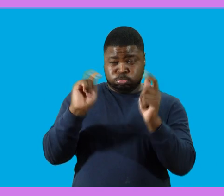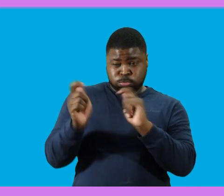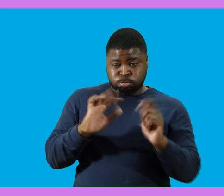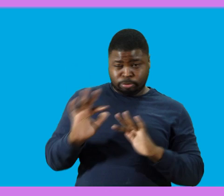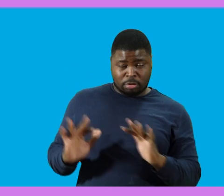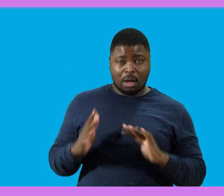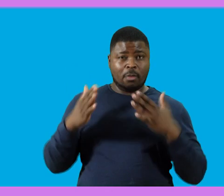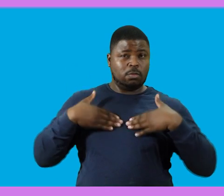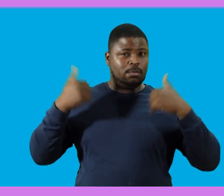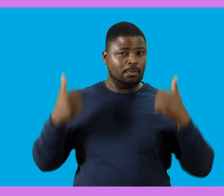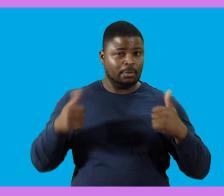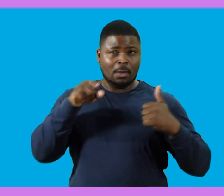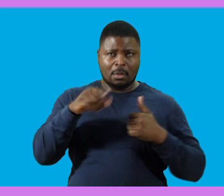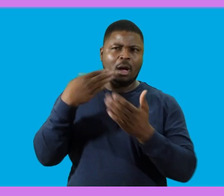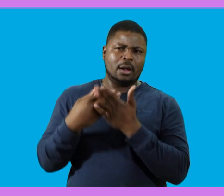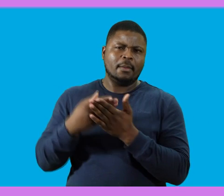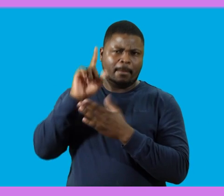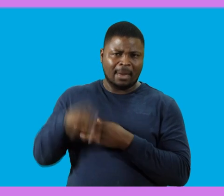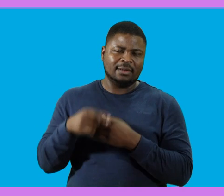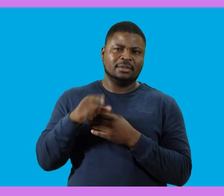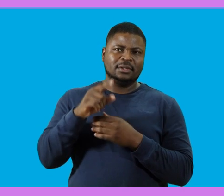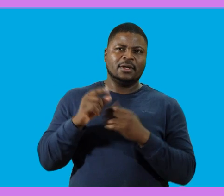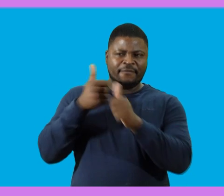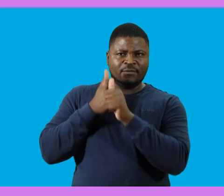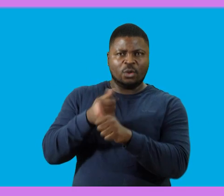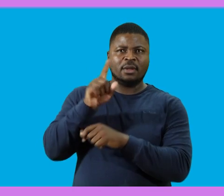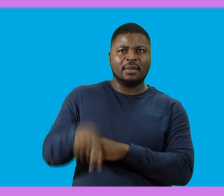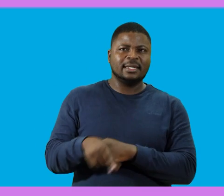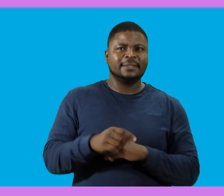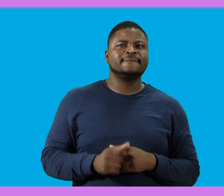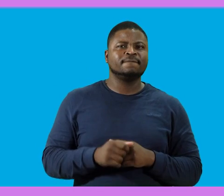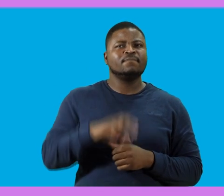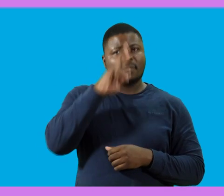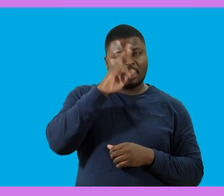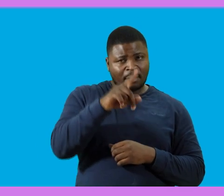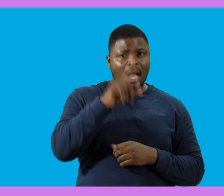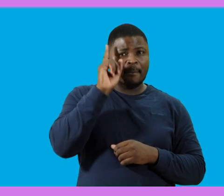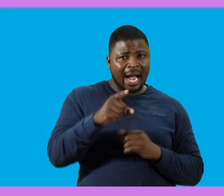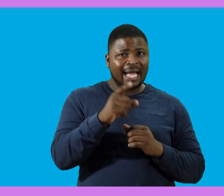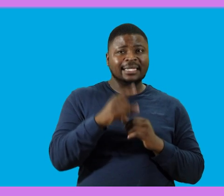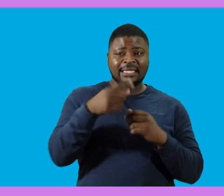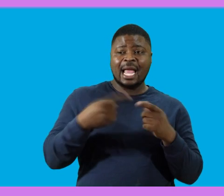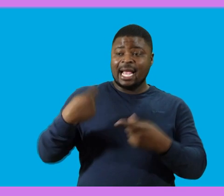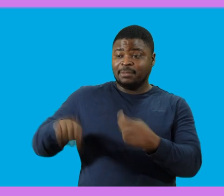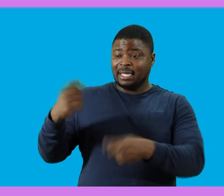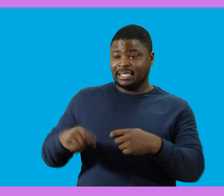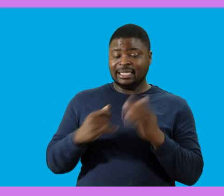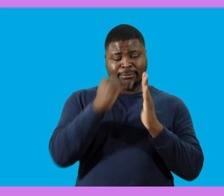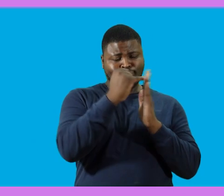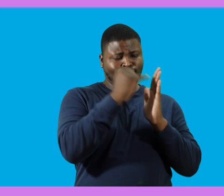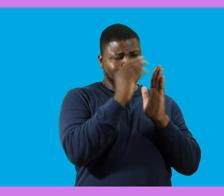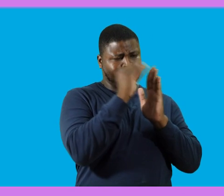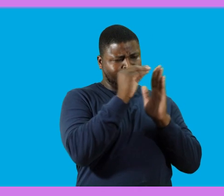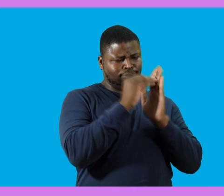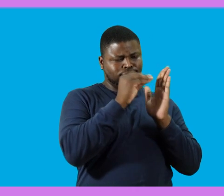aim for in your personal budget. Those are to make a list of all your expenses,